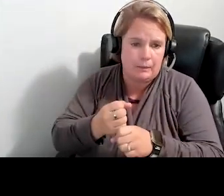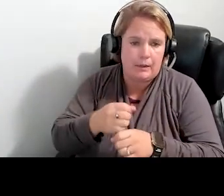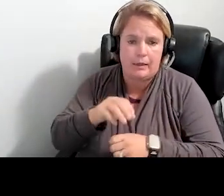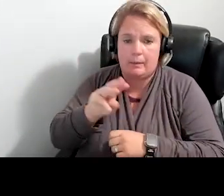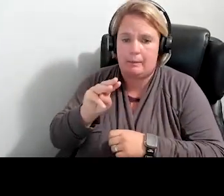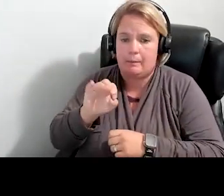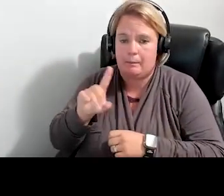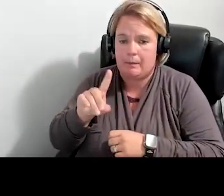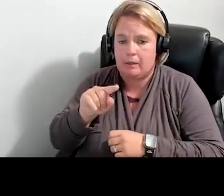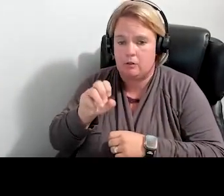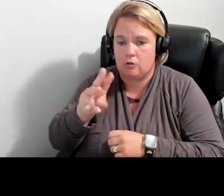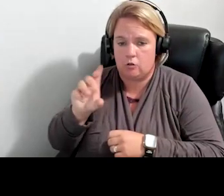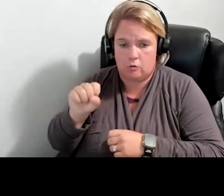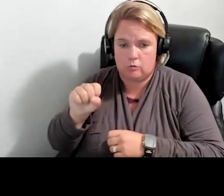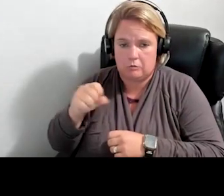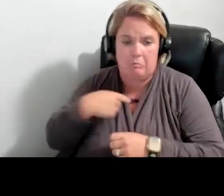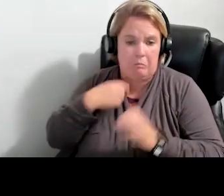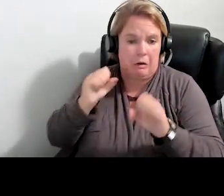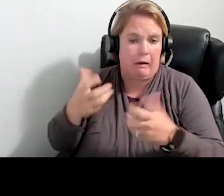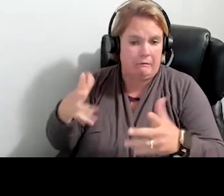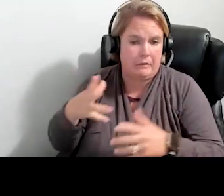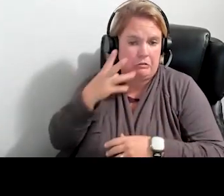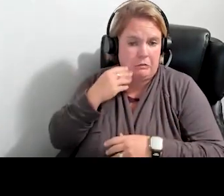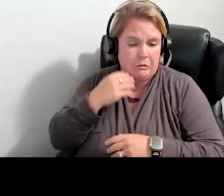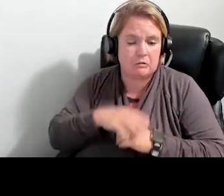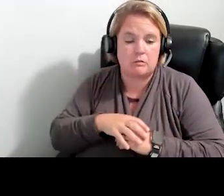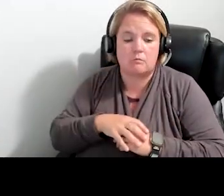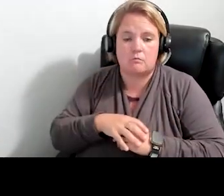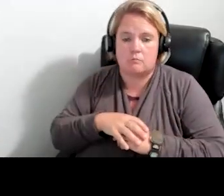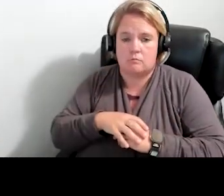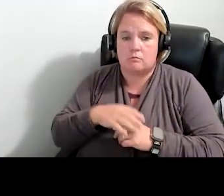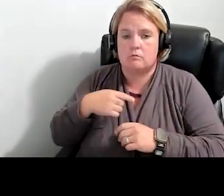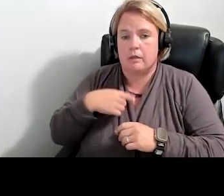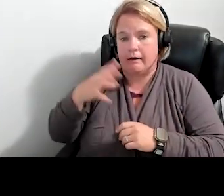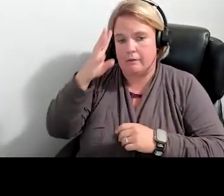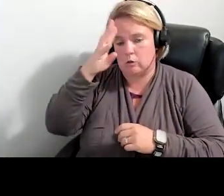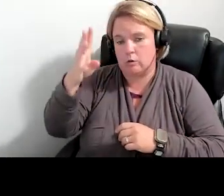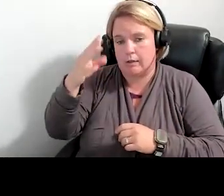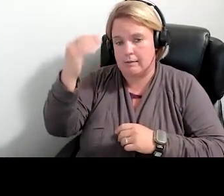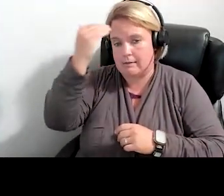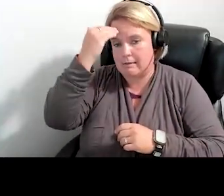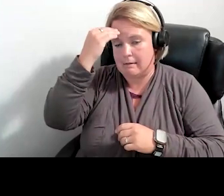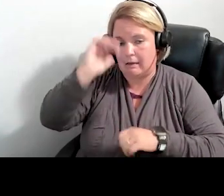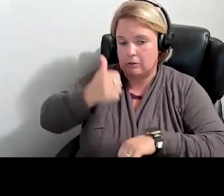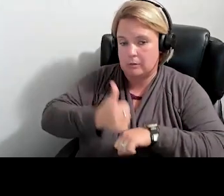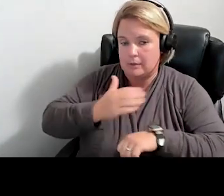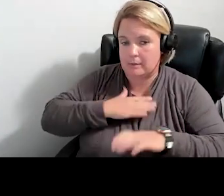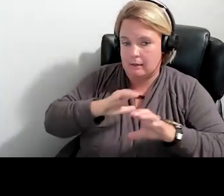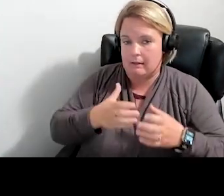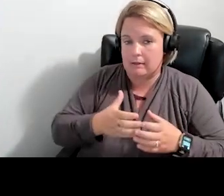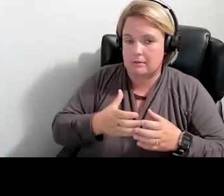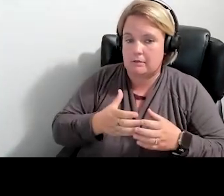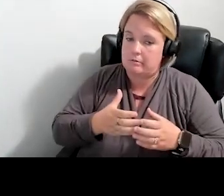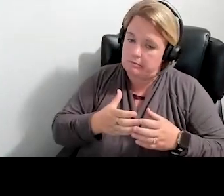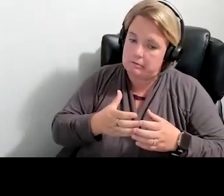created midterms. I have to create the knowledge base of my class. That can be